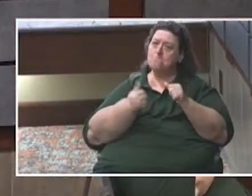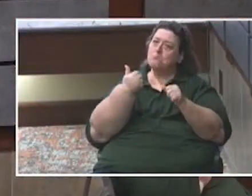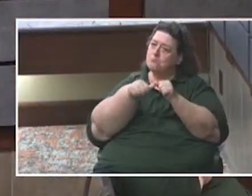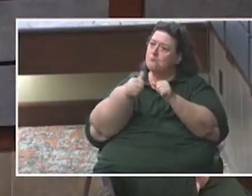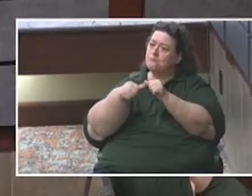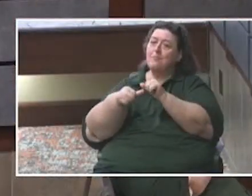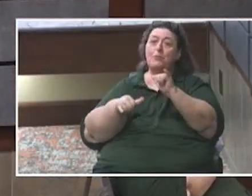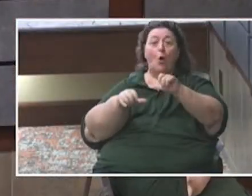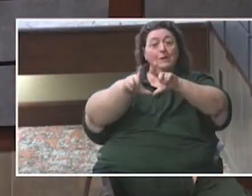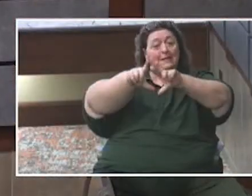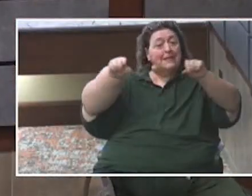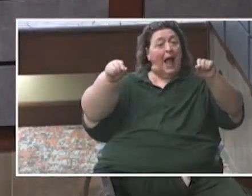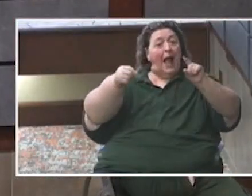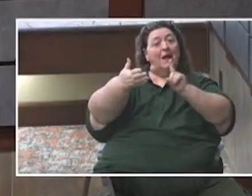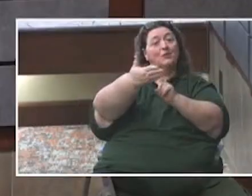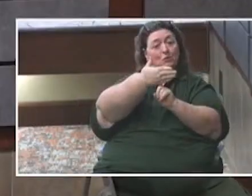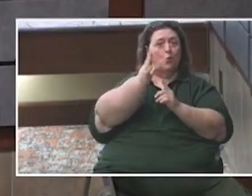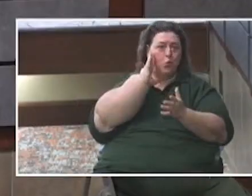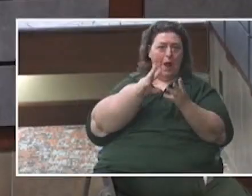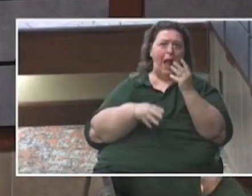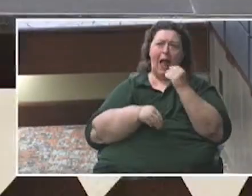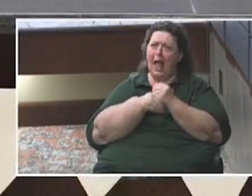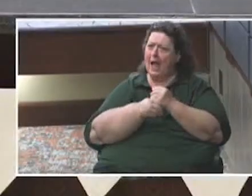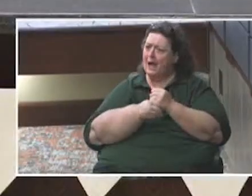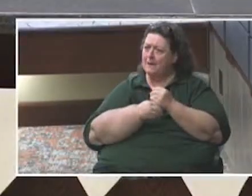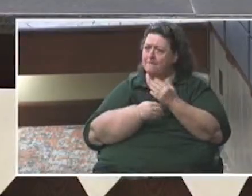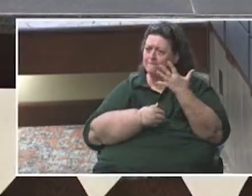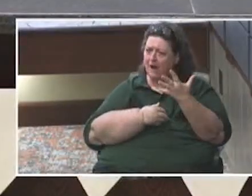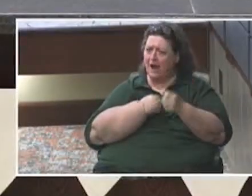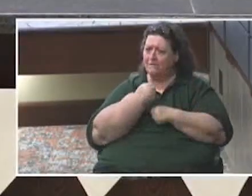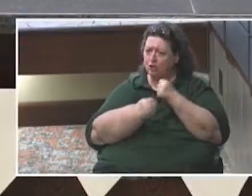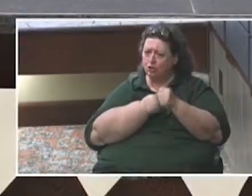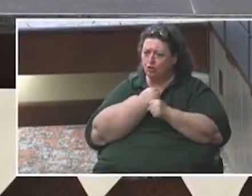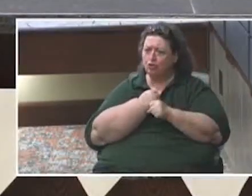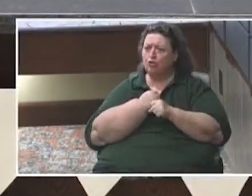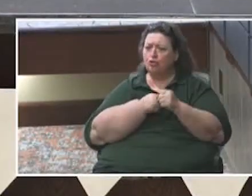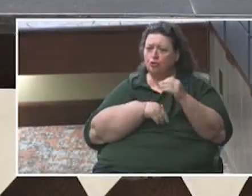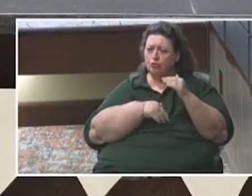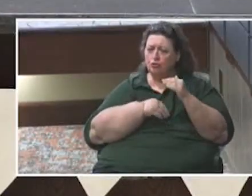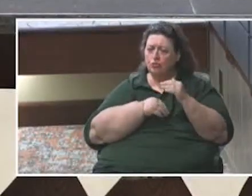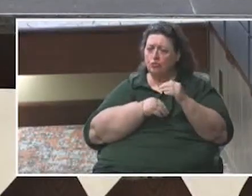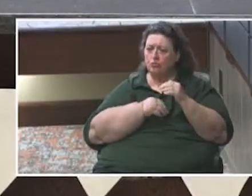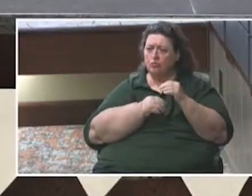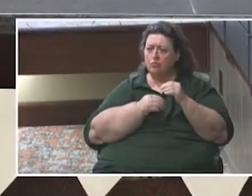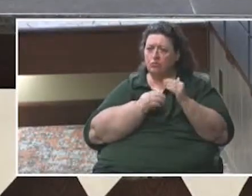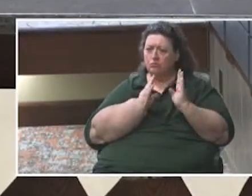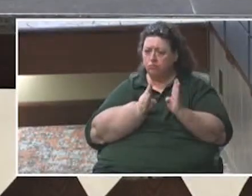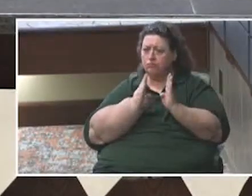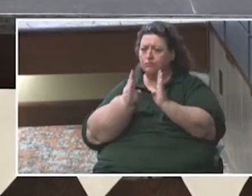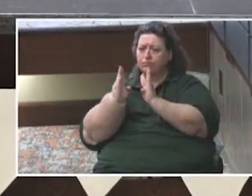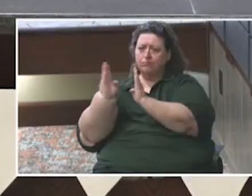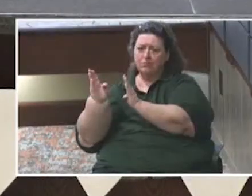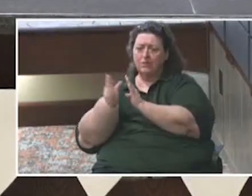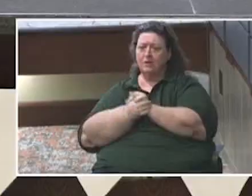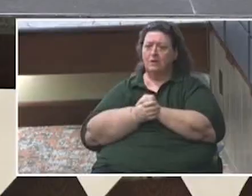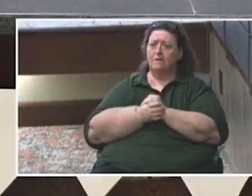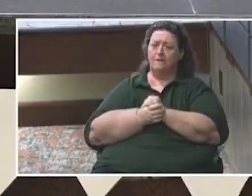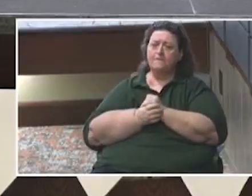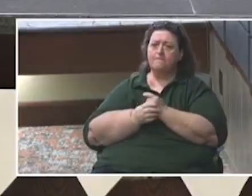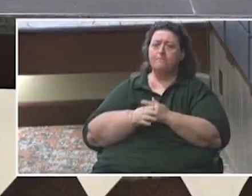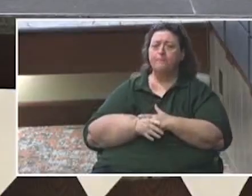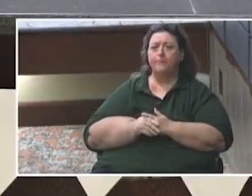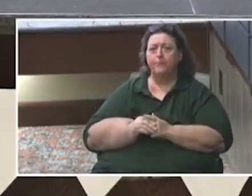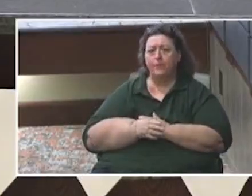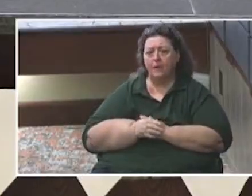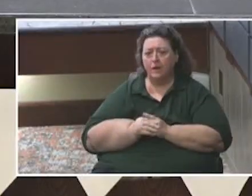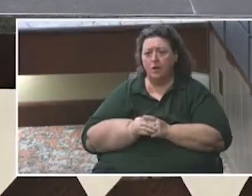those signs. And you'll be adding, as they spend 5-year increments, to get more Tokens, medallions more on there. And just,